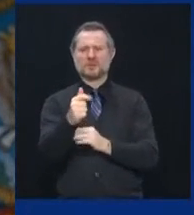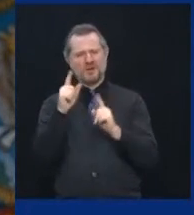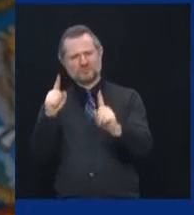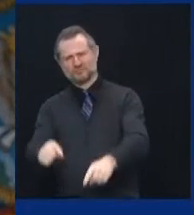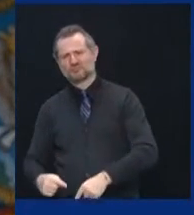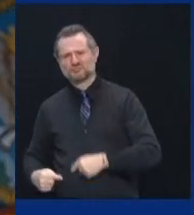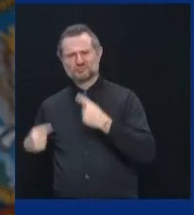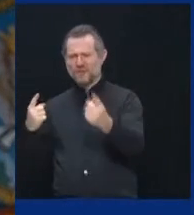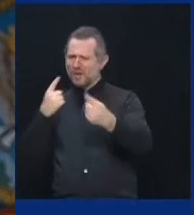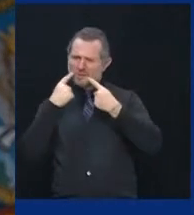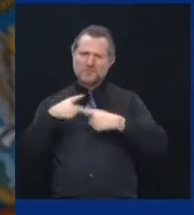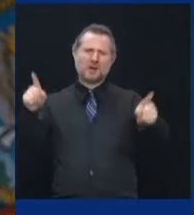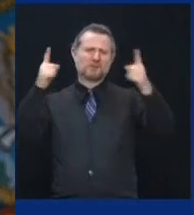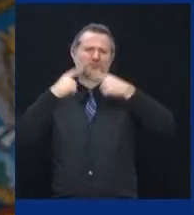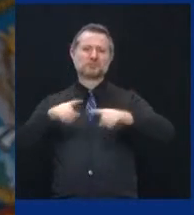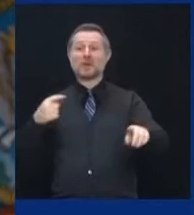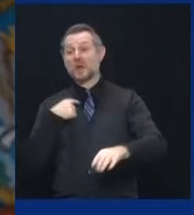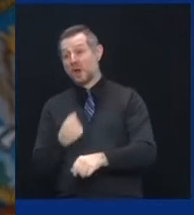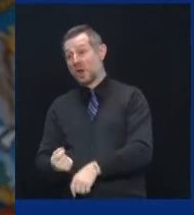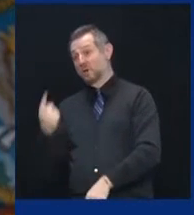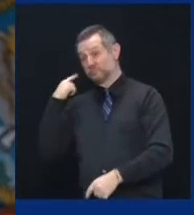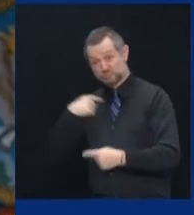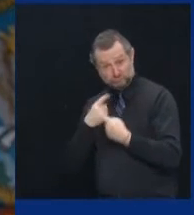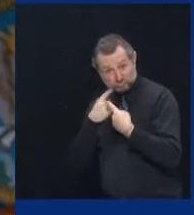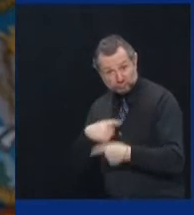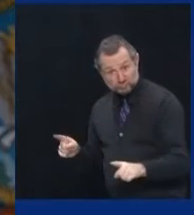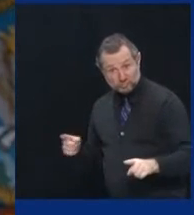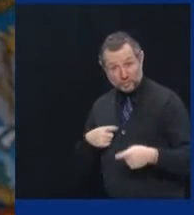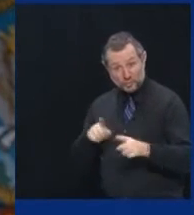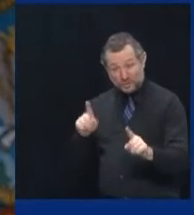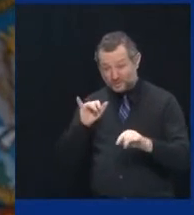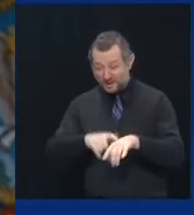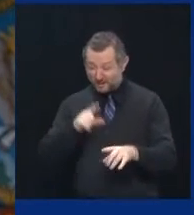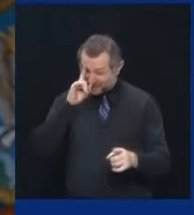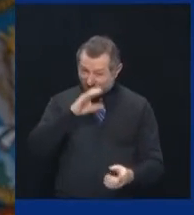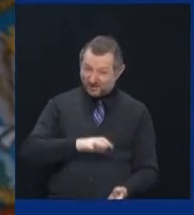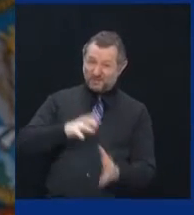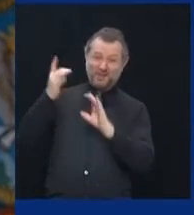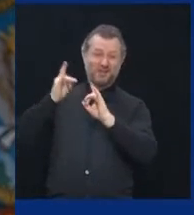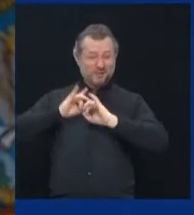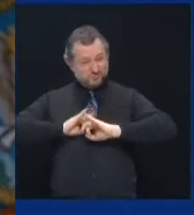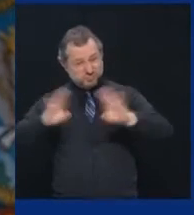did it last year when times were tough, and we will